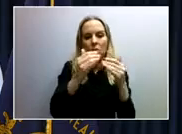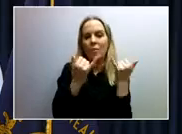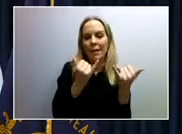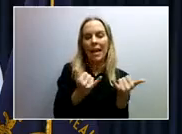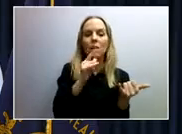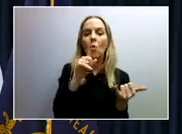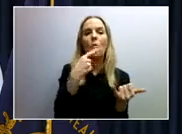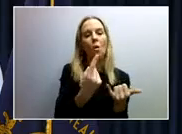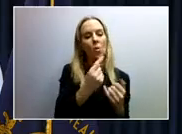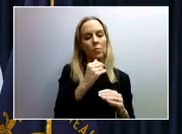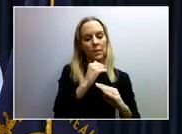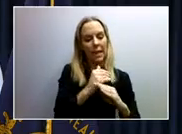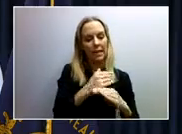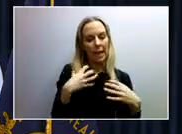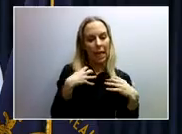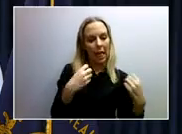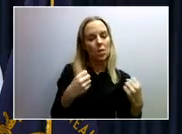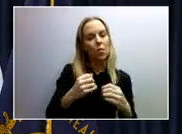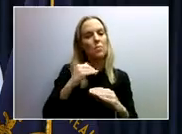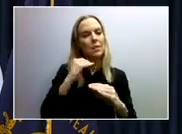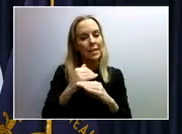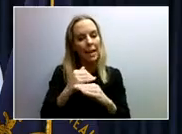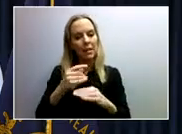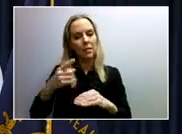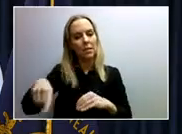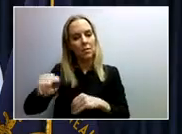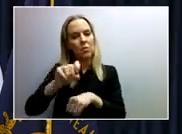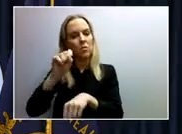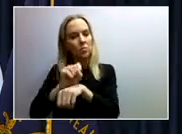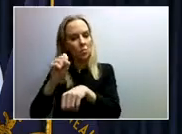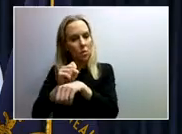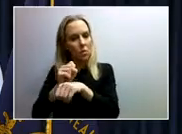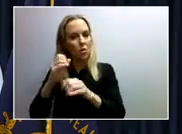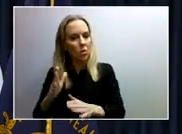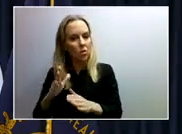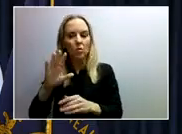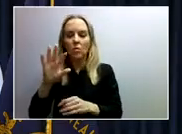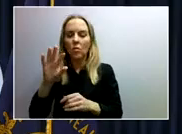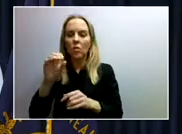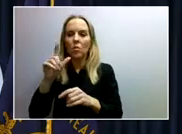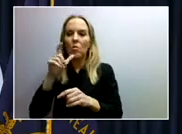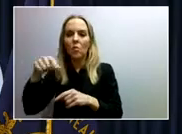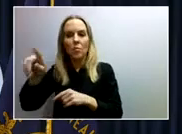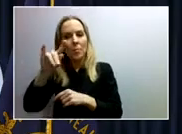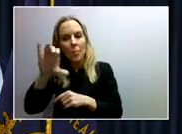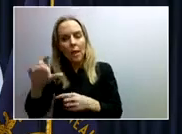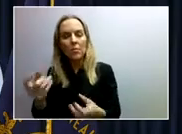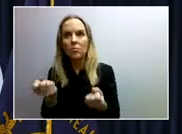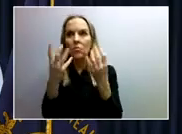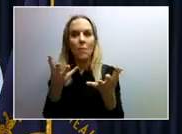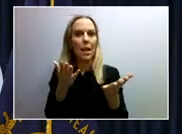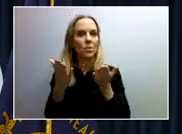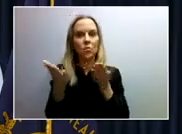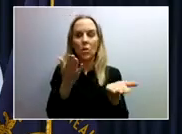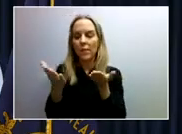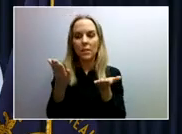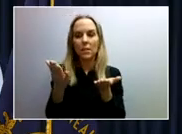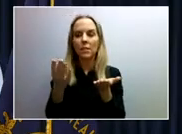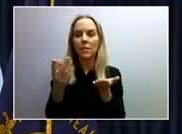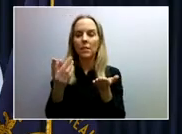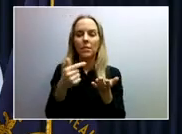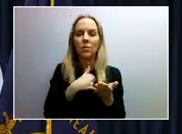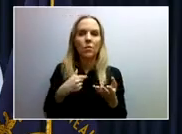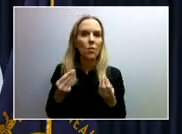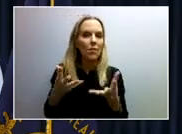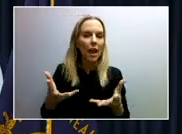health, but to protect our workforce and what we do. With so many services, from ensuring bridges are safe, to